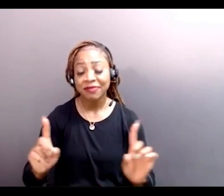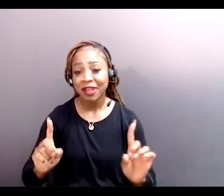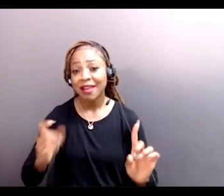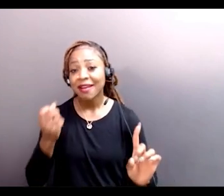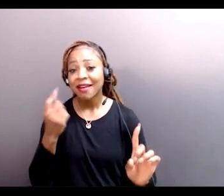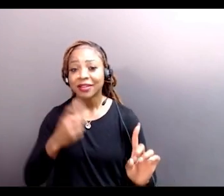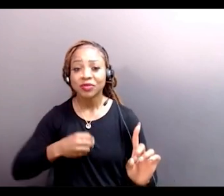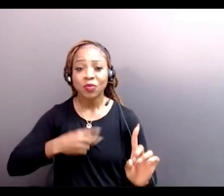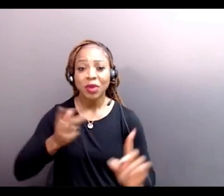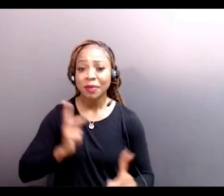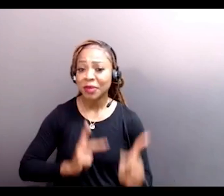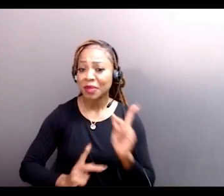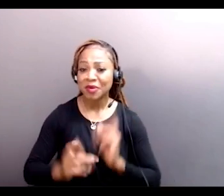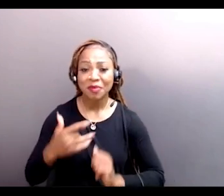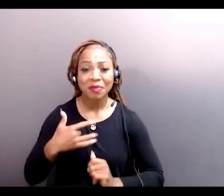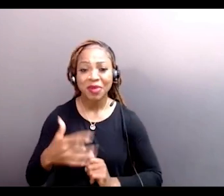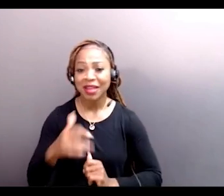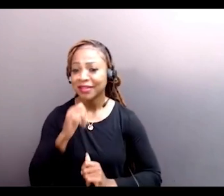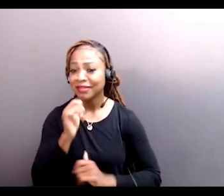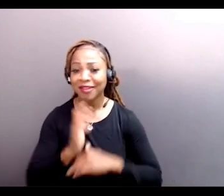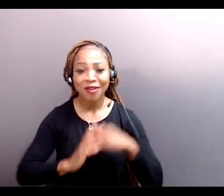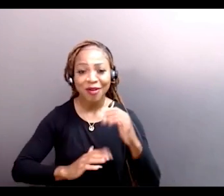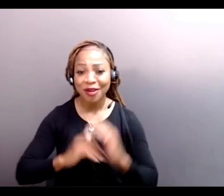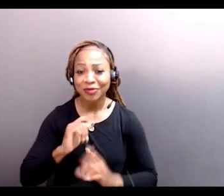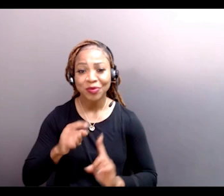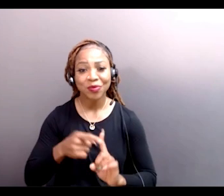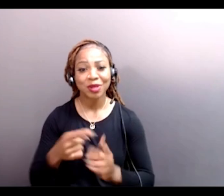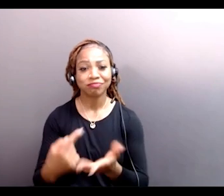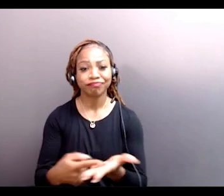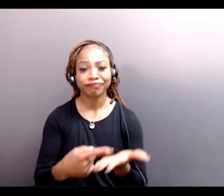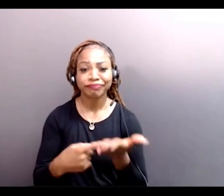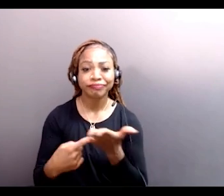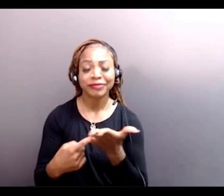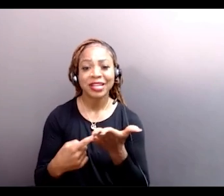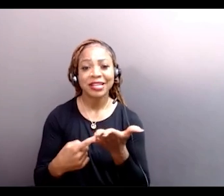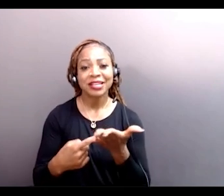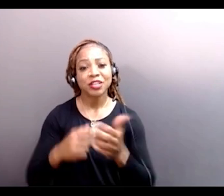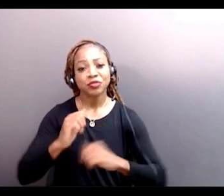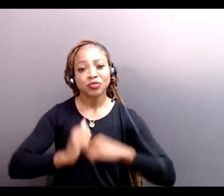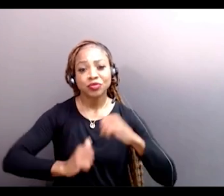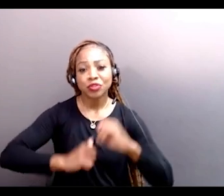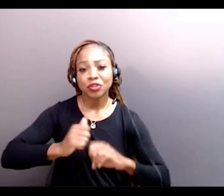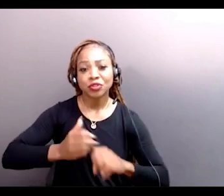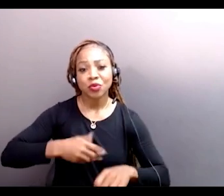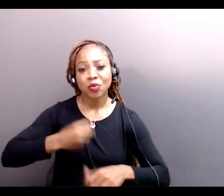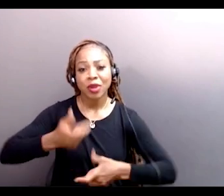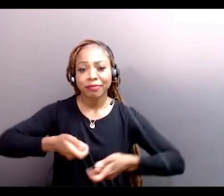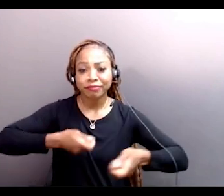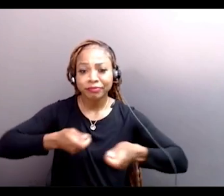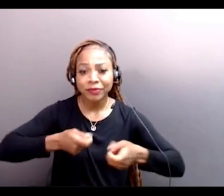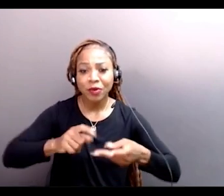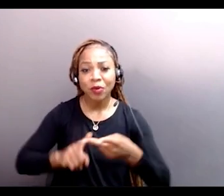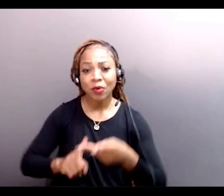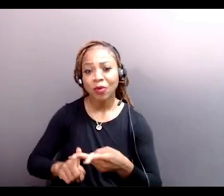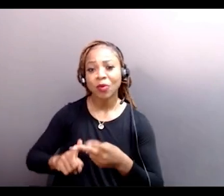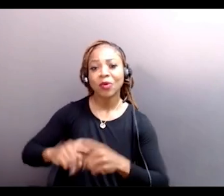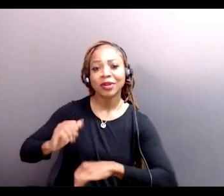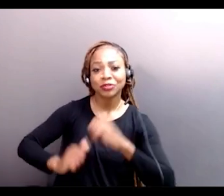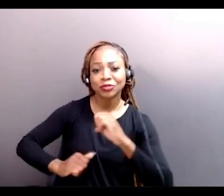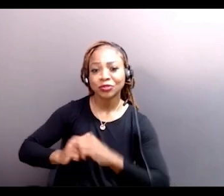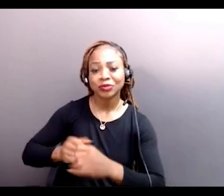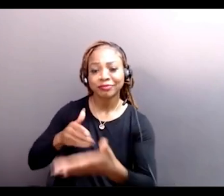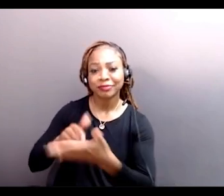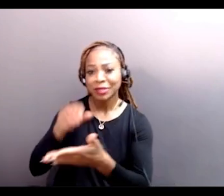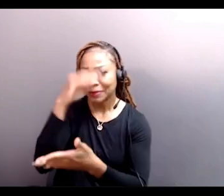to be uncomfortable talking about systemic or structural white supremacy and systemic anti-Blackness, and